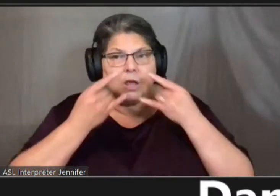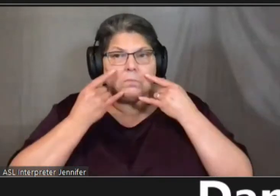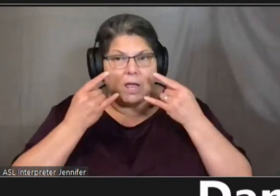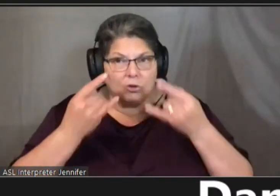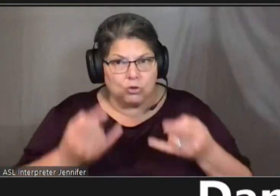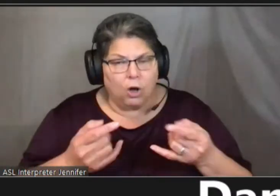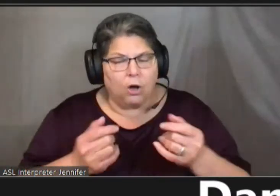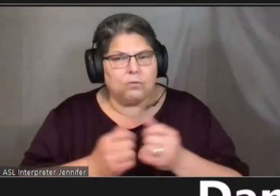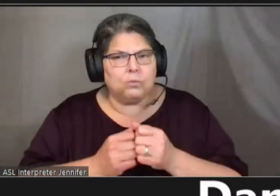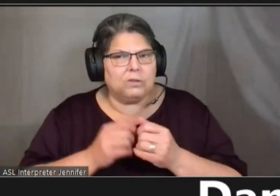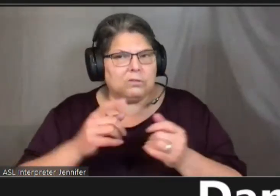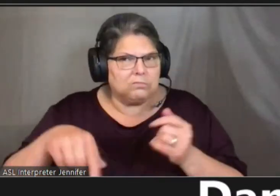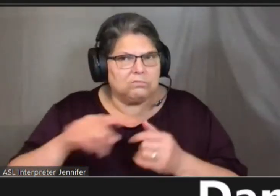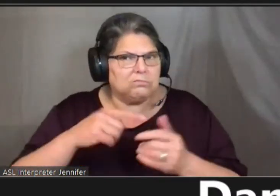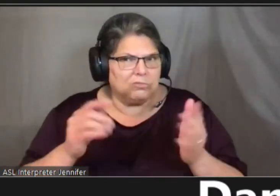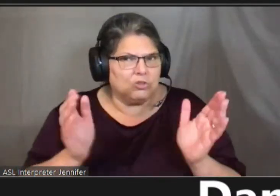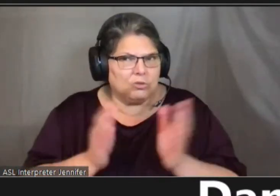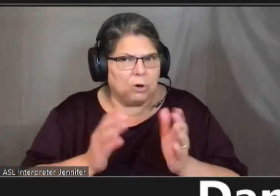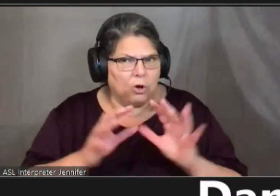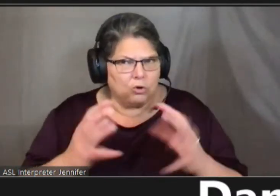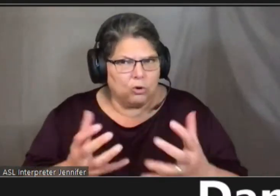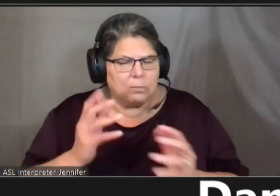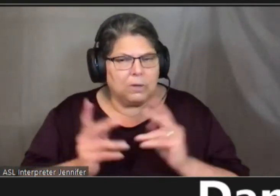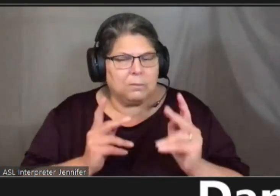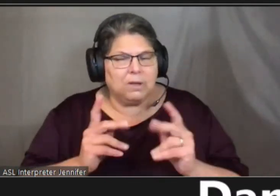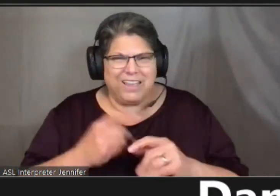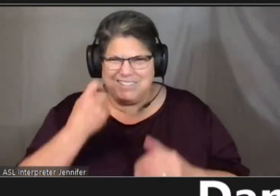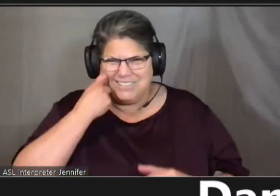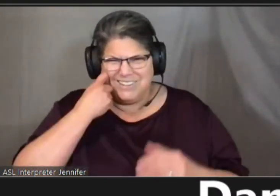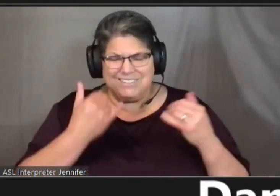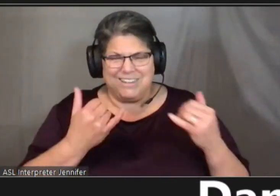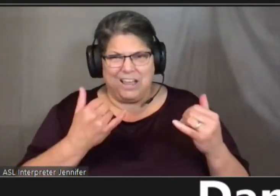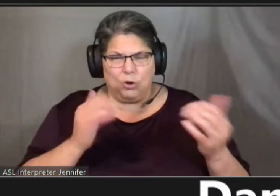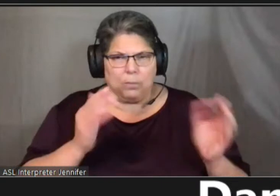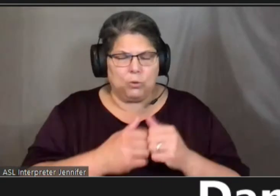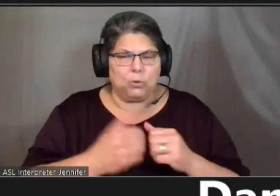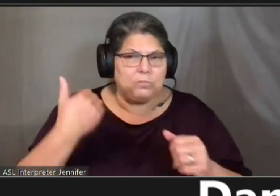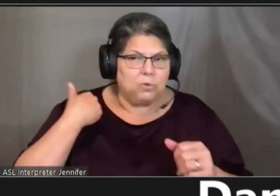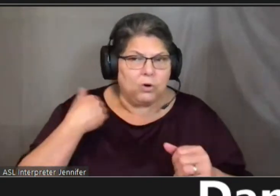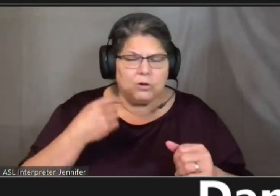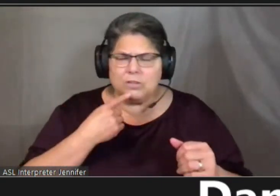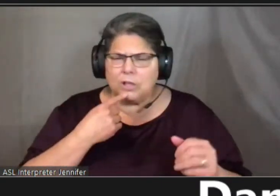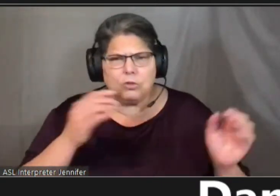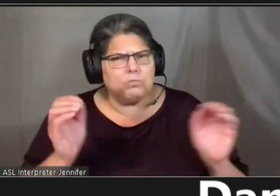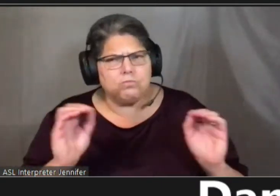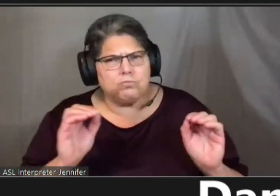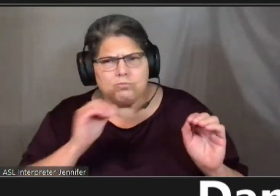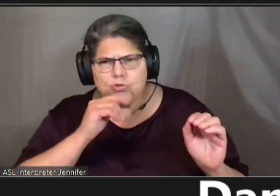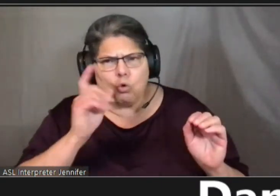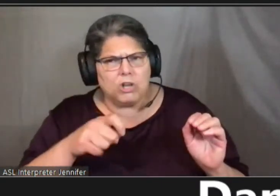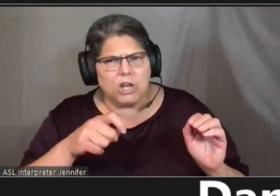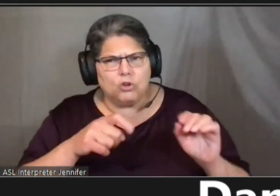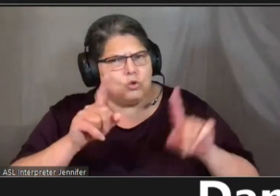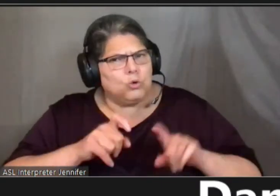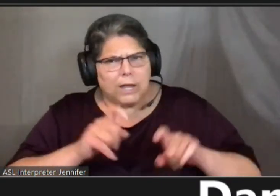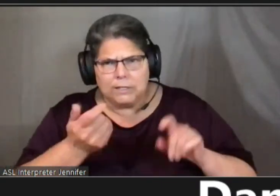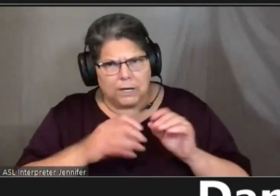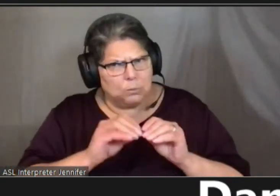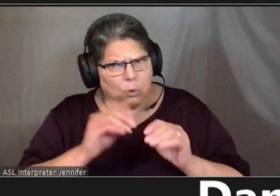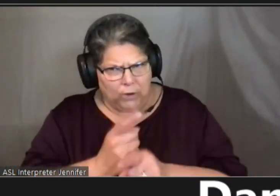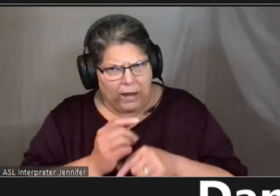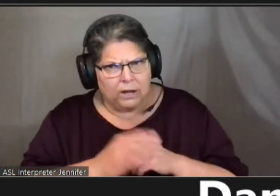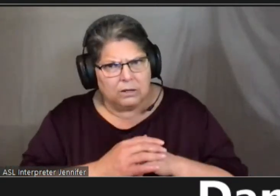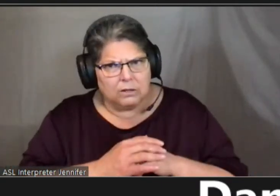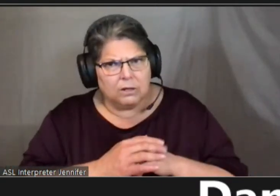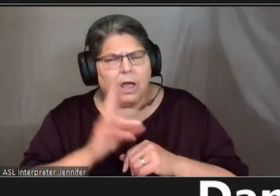then just now you said versus before, there is no need to test anymore unless